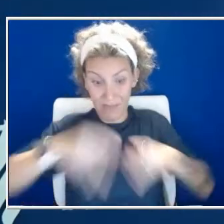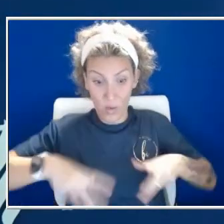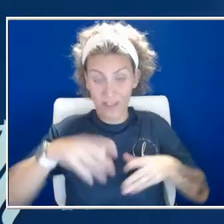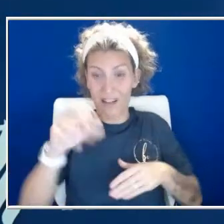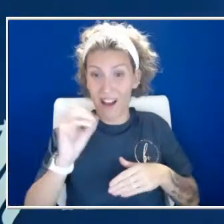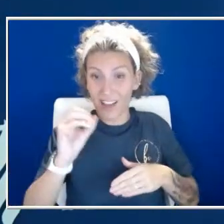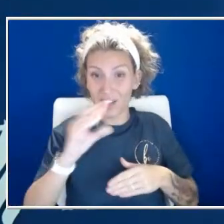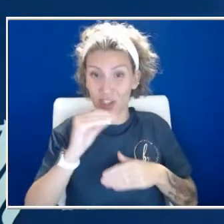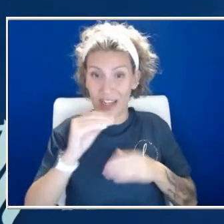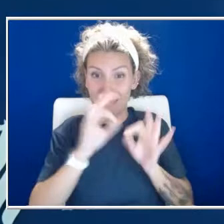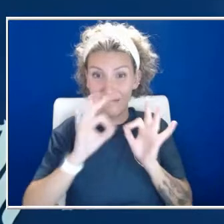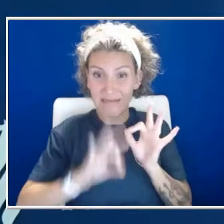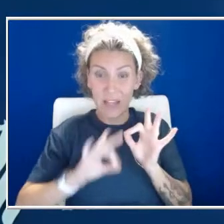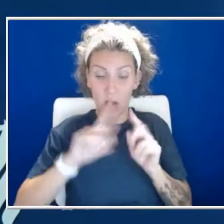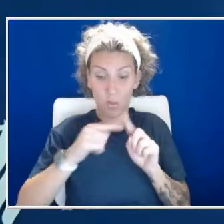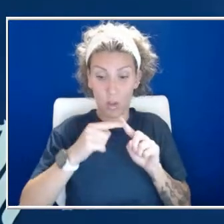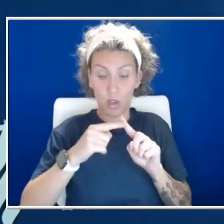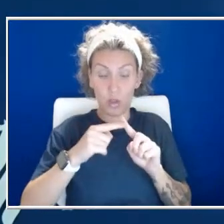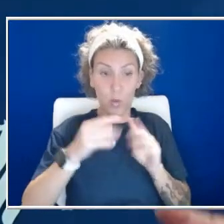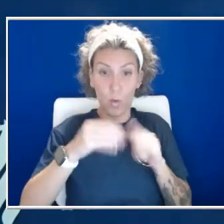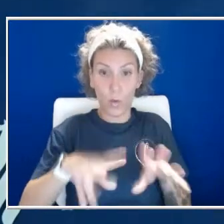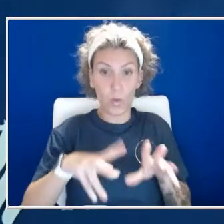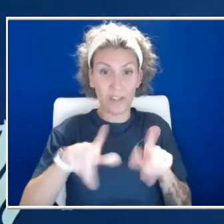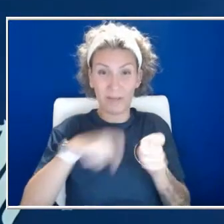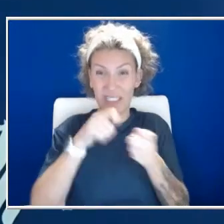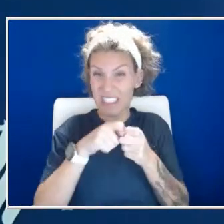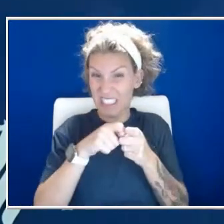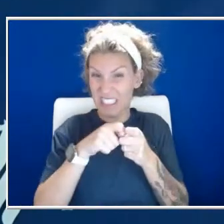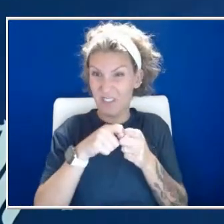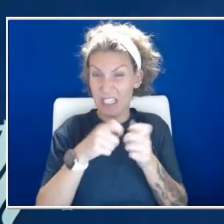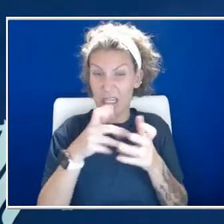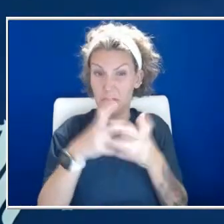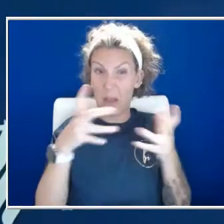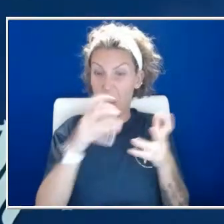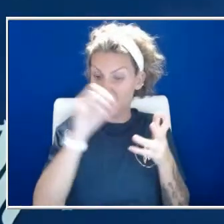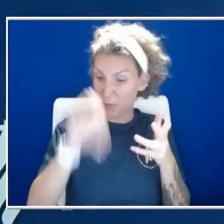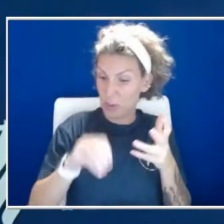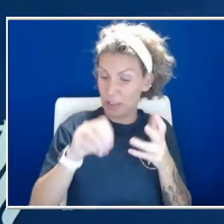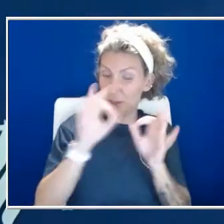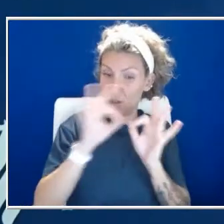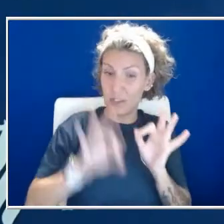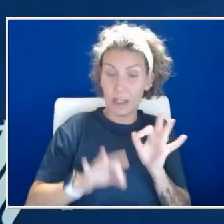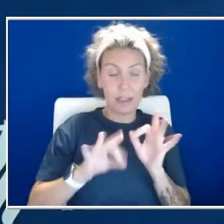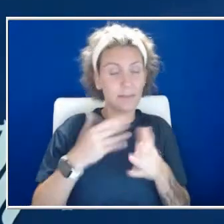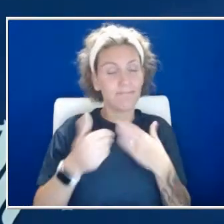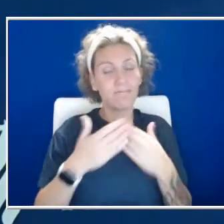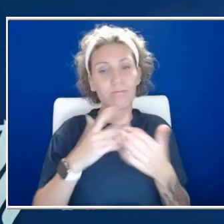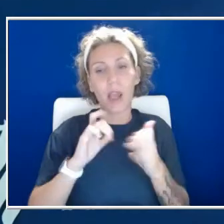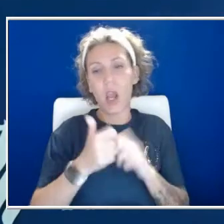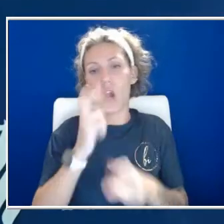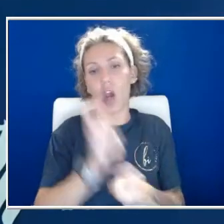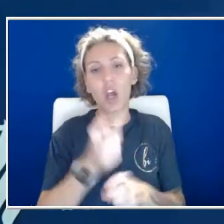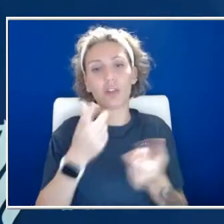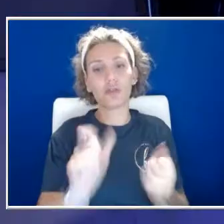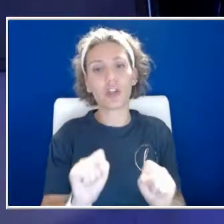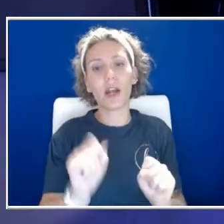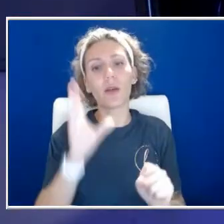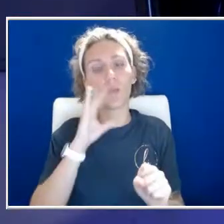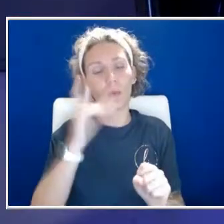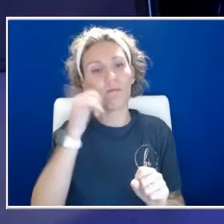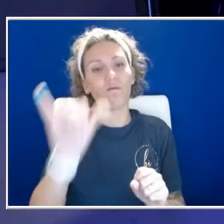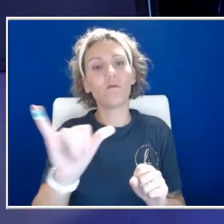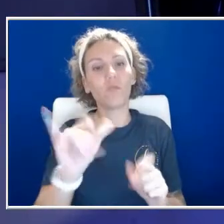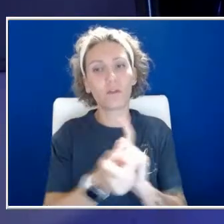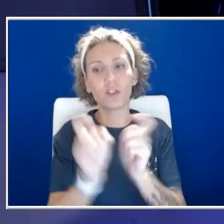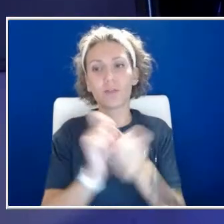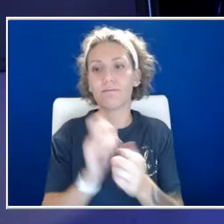certain percentage, it doesn't matter how hard you try afterwards, there's going to be permanent changes to function. Last questions